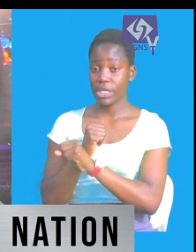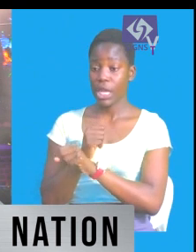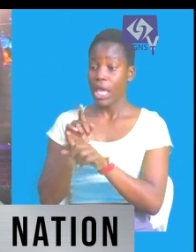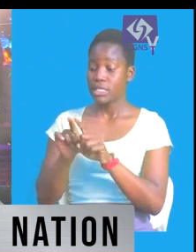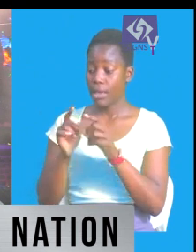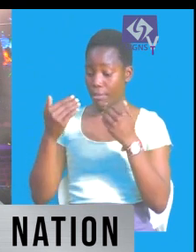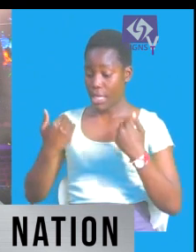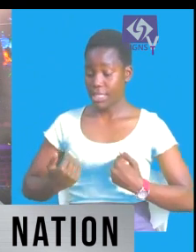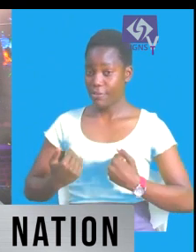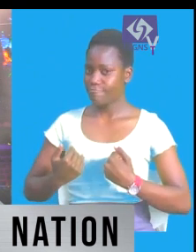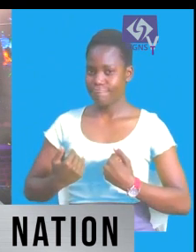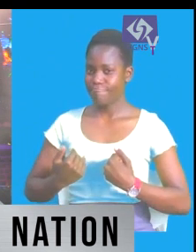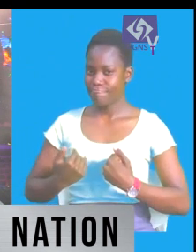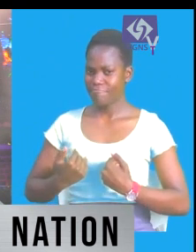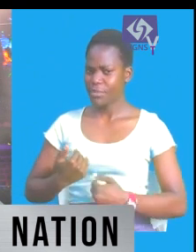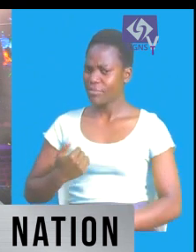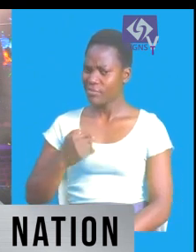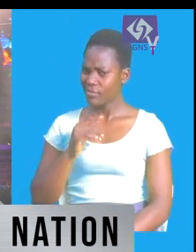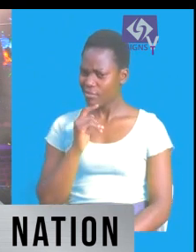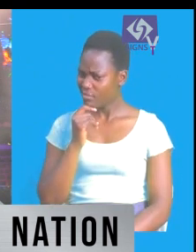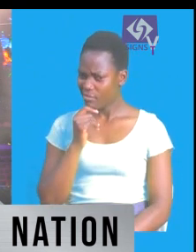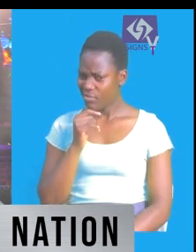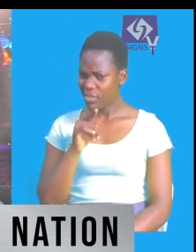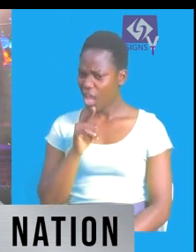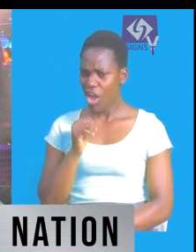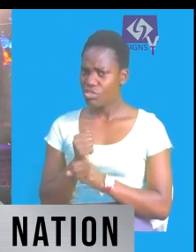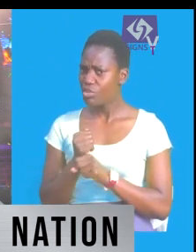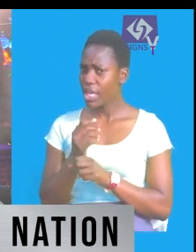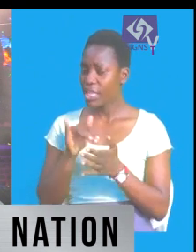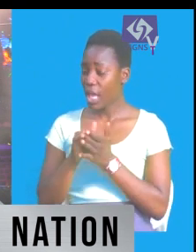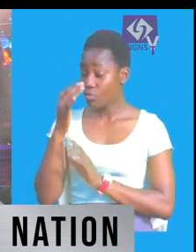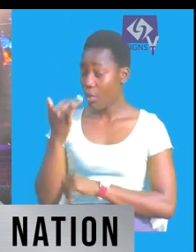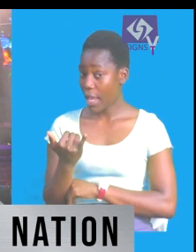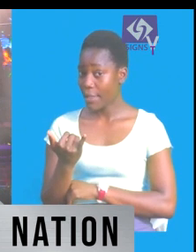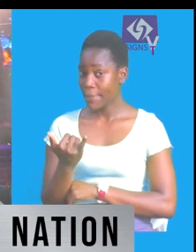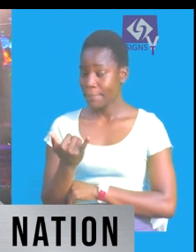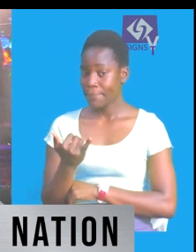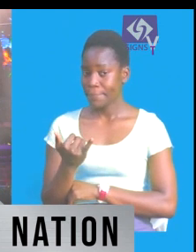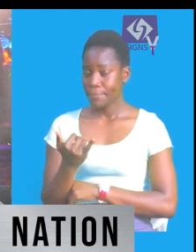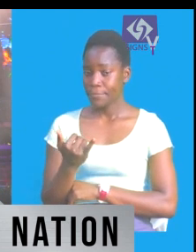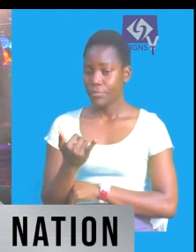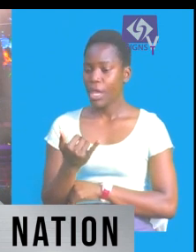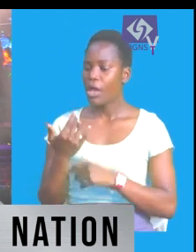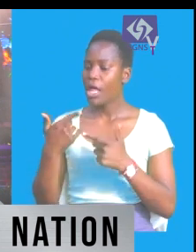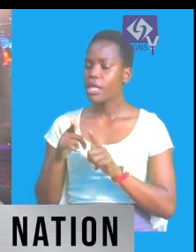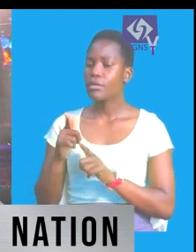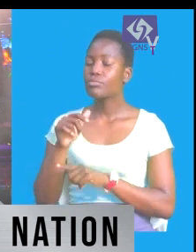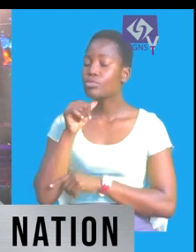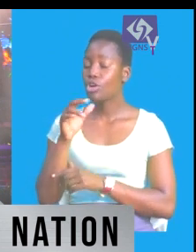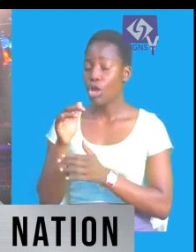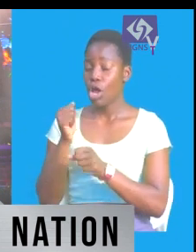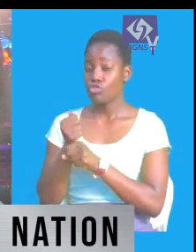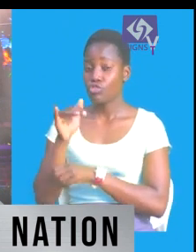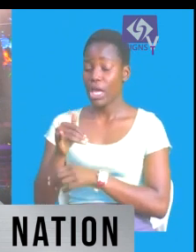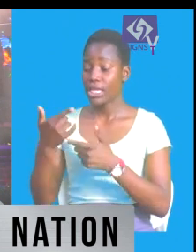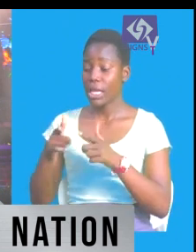me, I'm suspicious. Why? Let them do it. Do that, or let them not do that. Let these